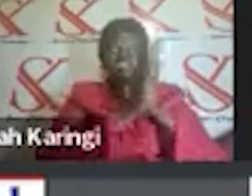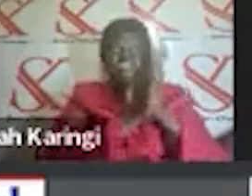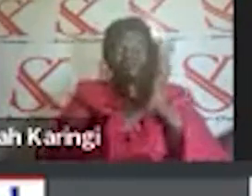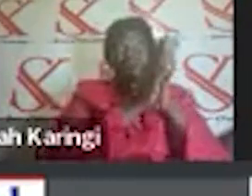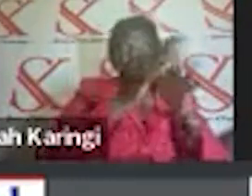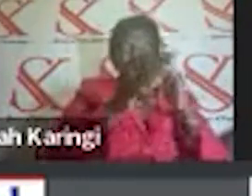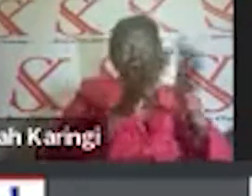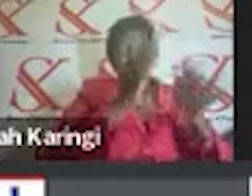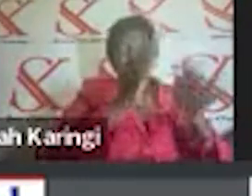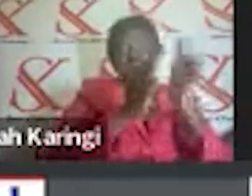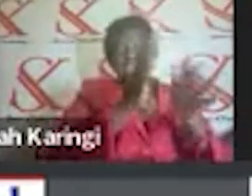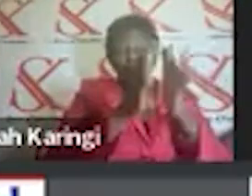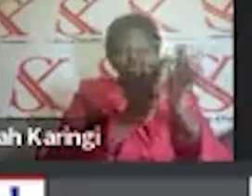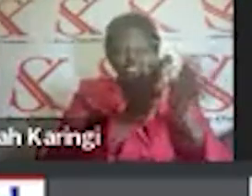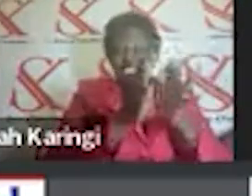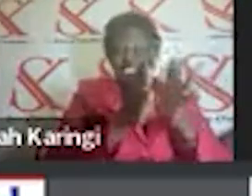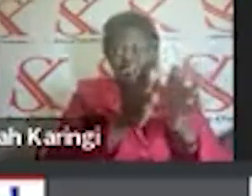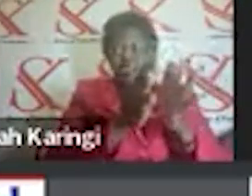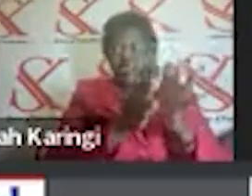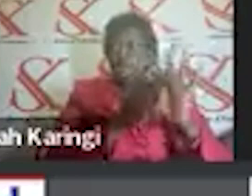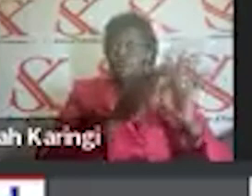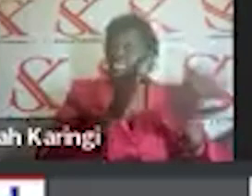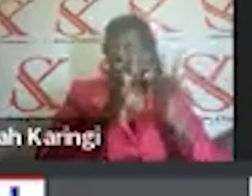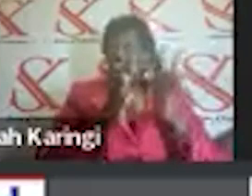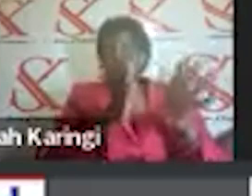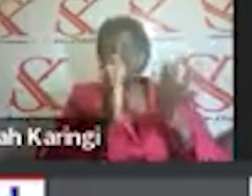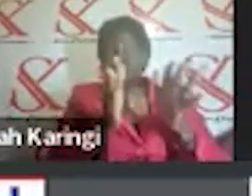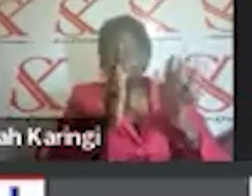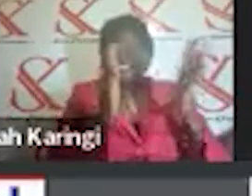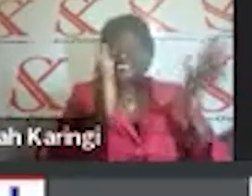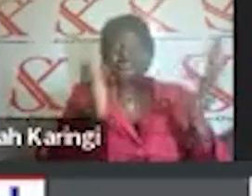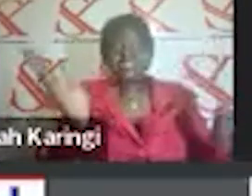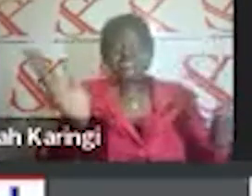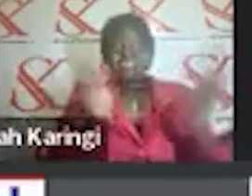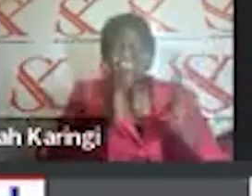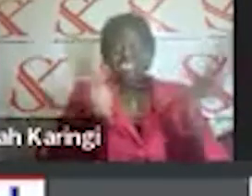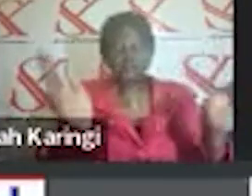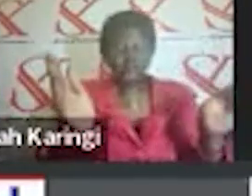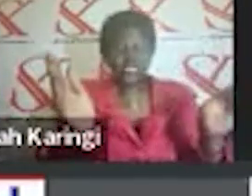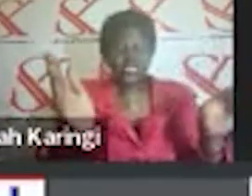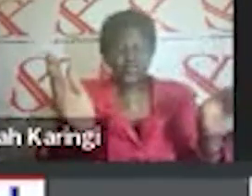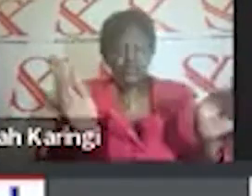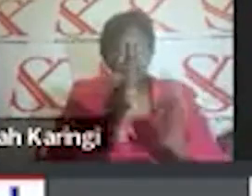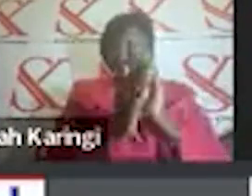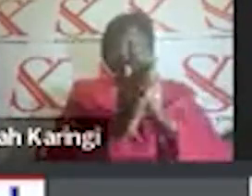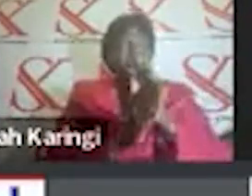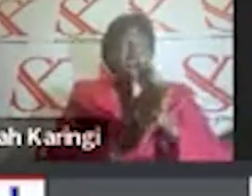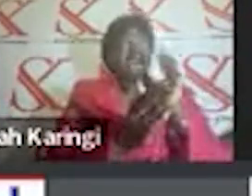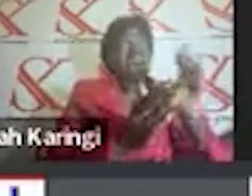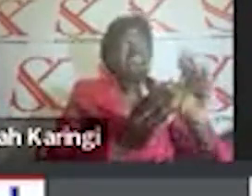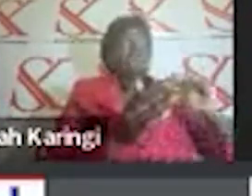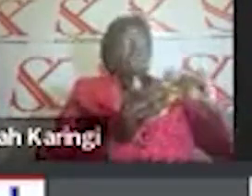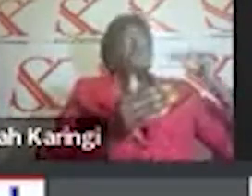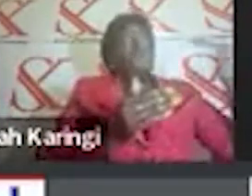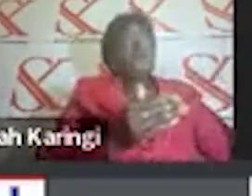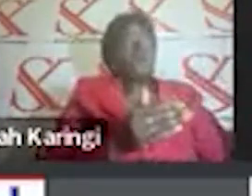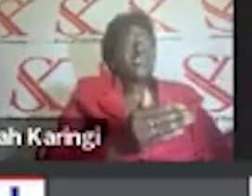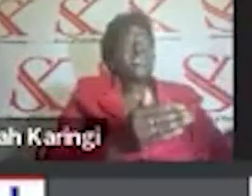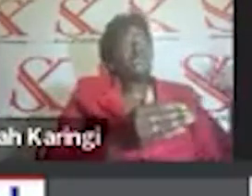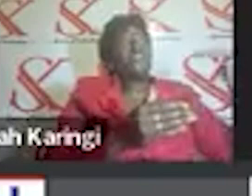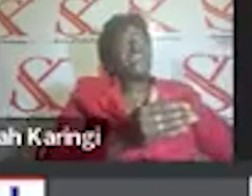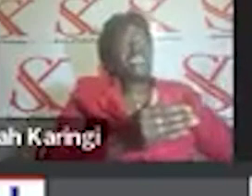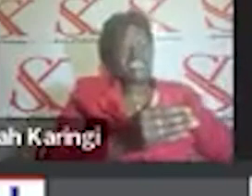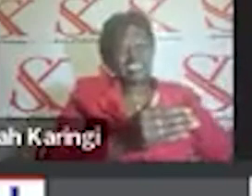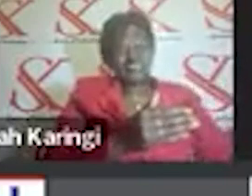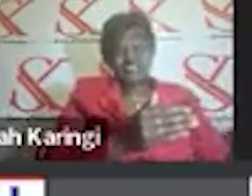But I was like, when you look at how things are happening right now, we really are not very stable, but I believe that things are going to settle. So what it means that when you